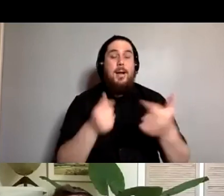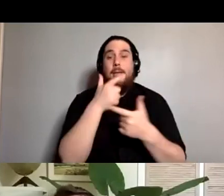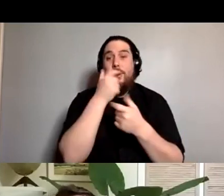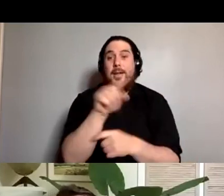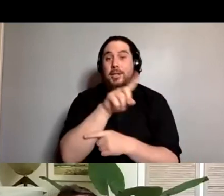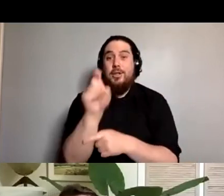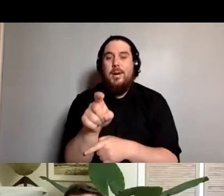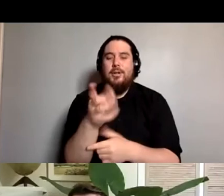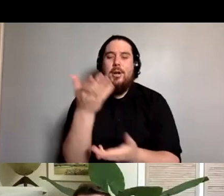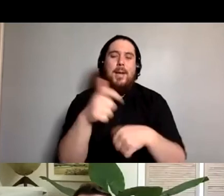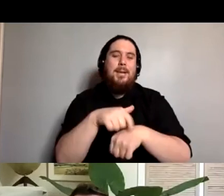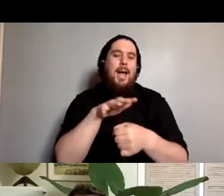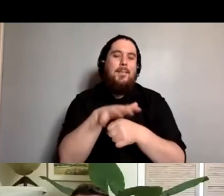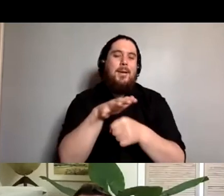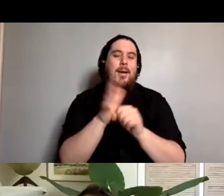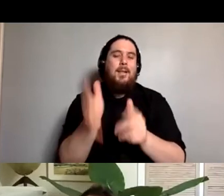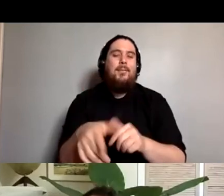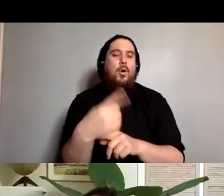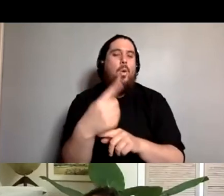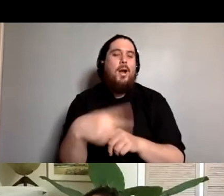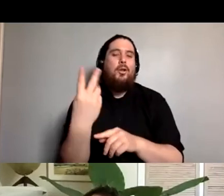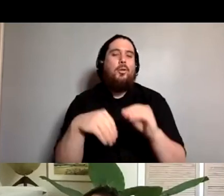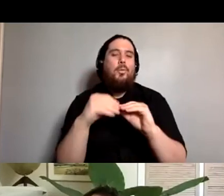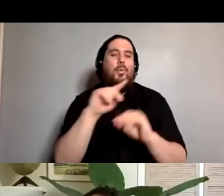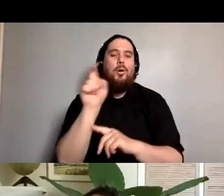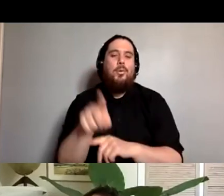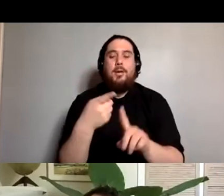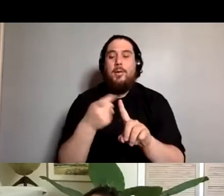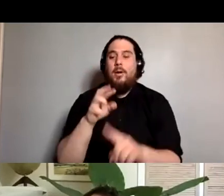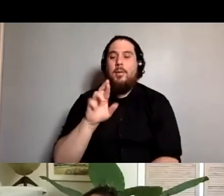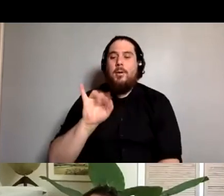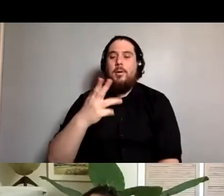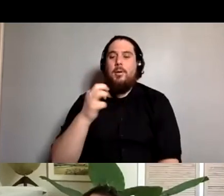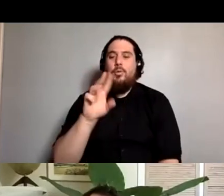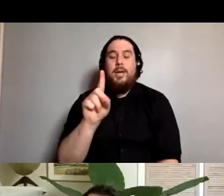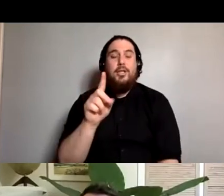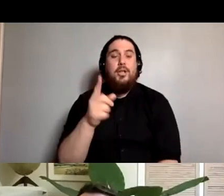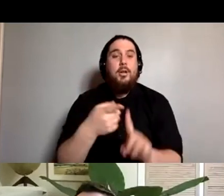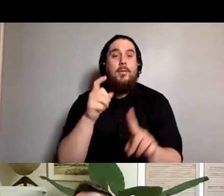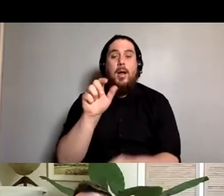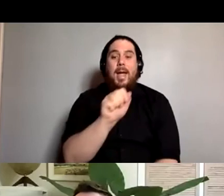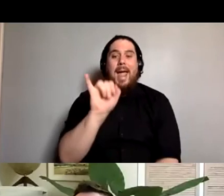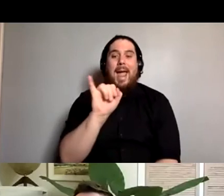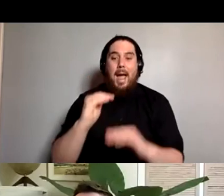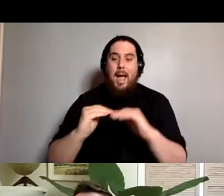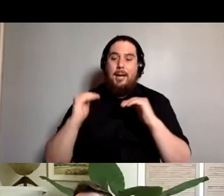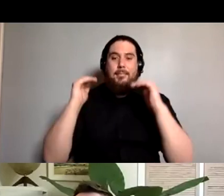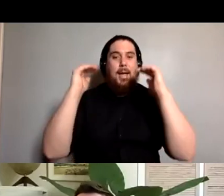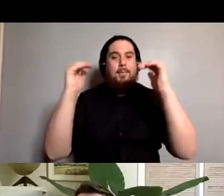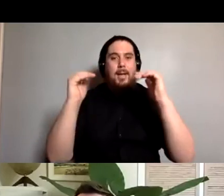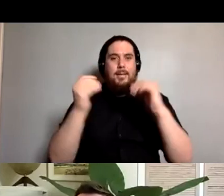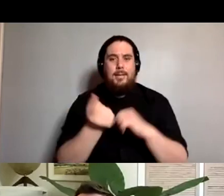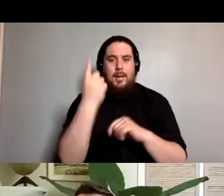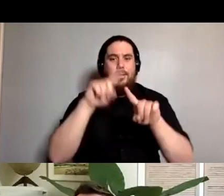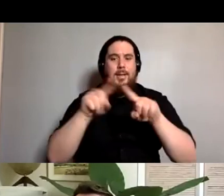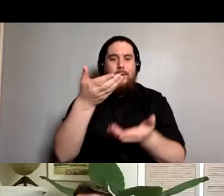more. And this is asked by Richard. Given the advancements of AI and the understanding of different data sets available,